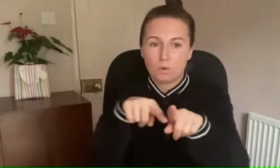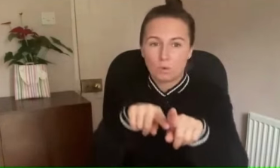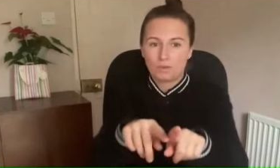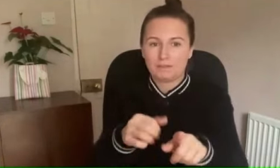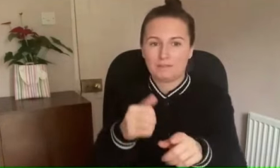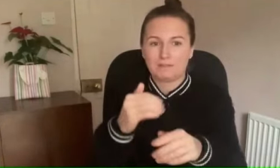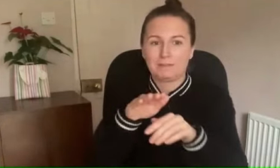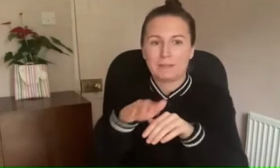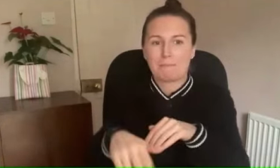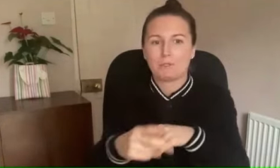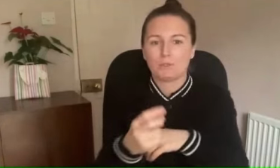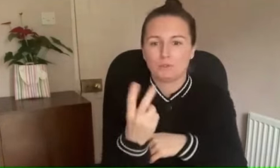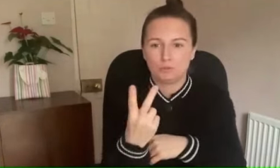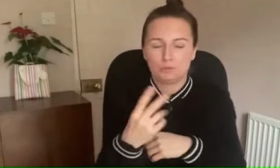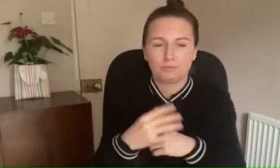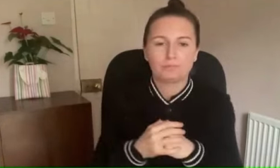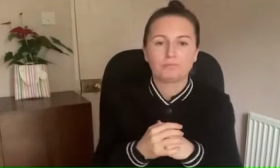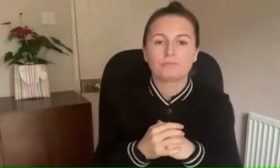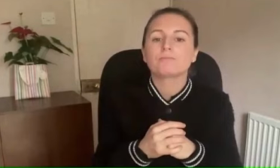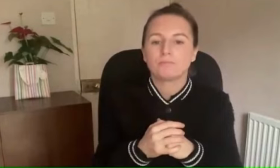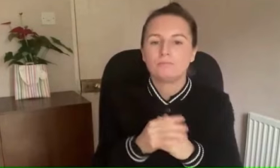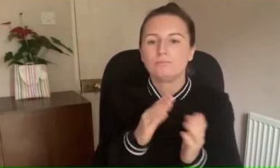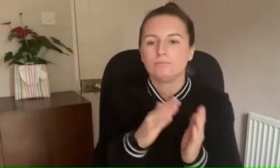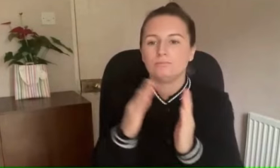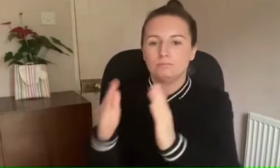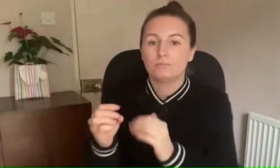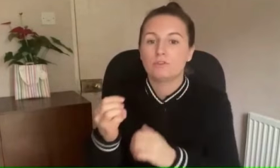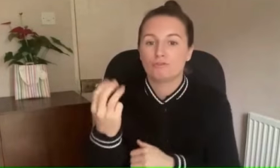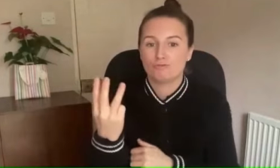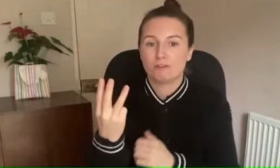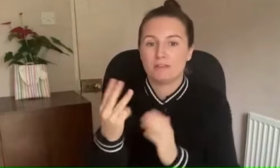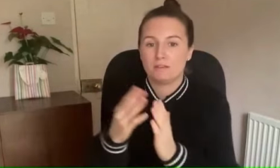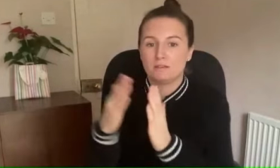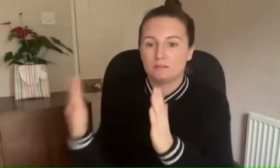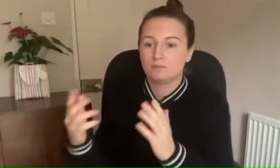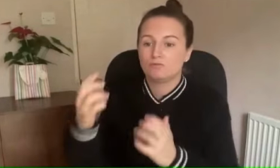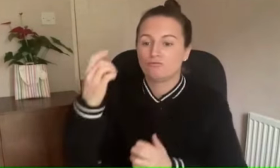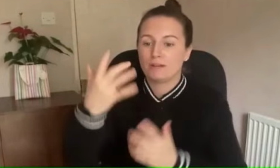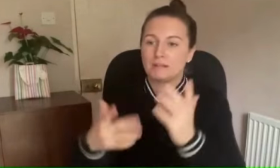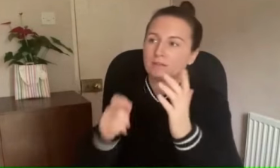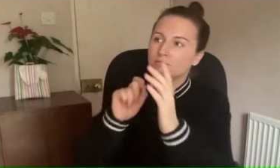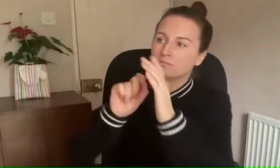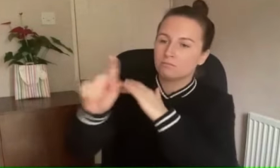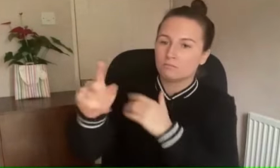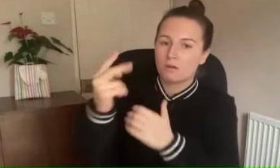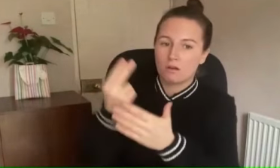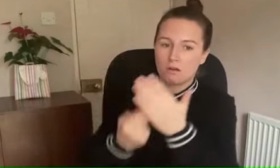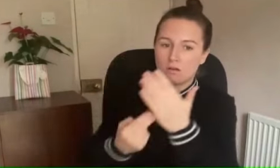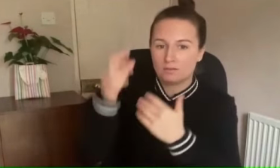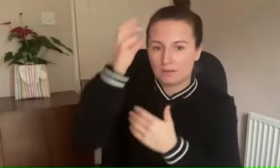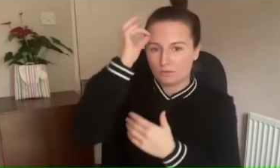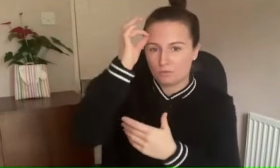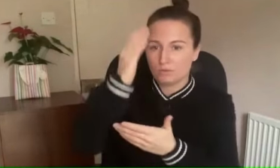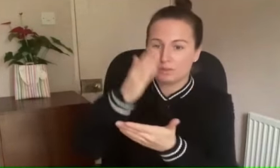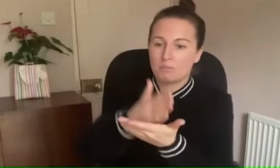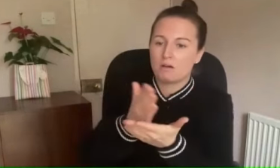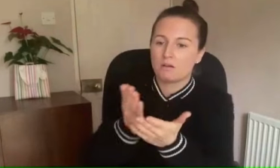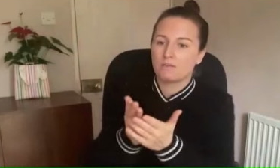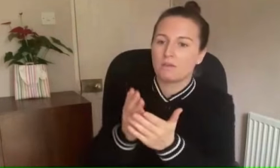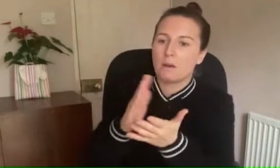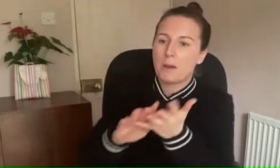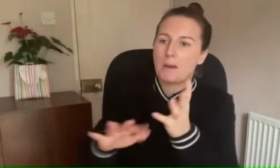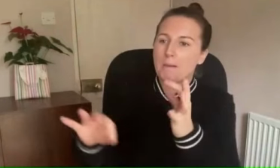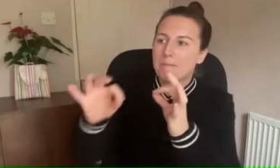Step 3 sets out that ratings are then to be submitted to the Arts Council as part of the Hub lead organisation's